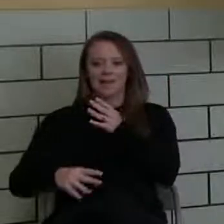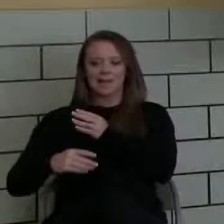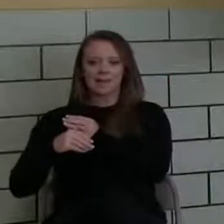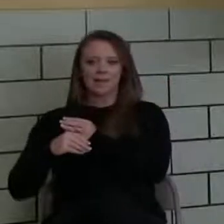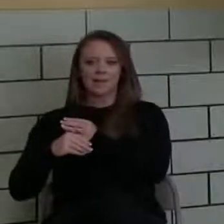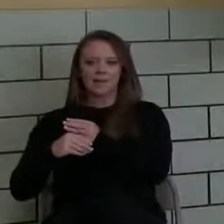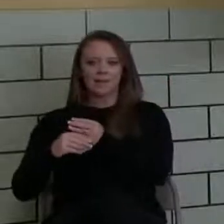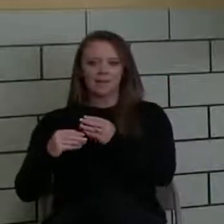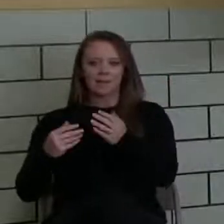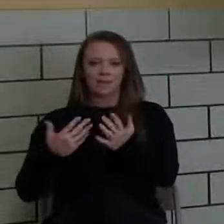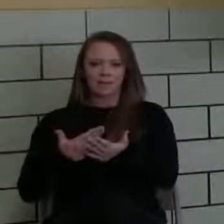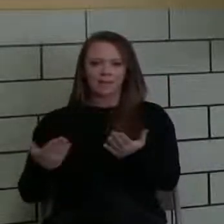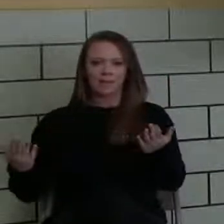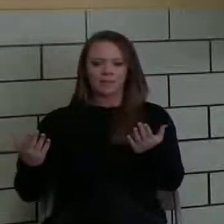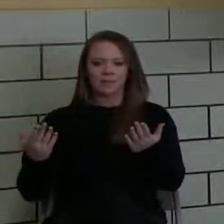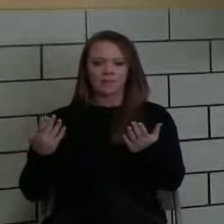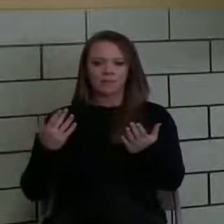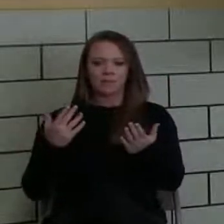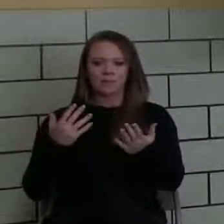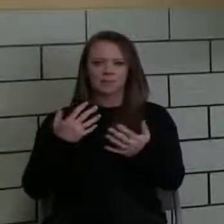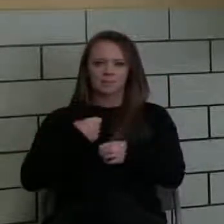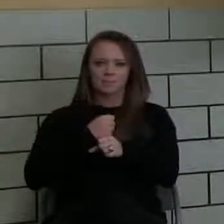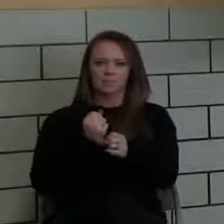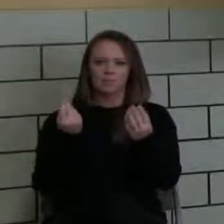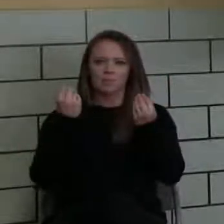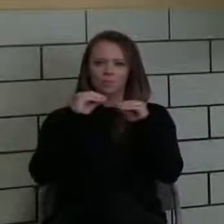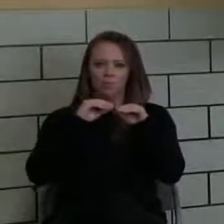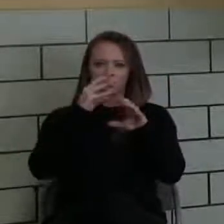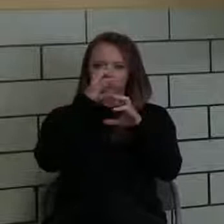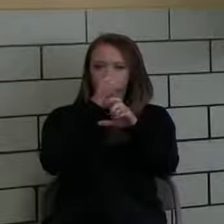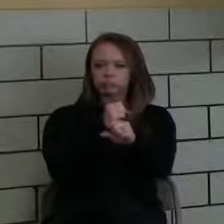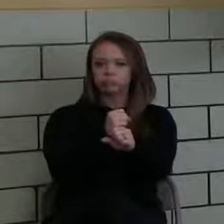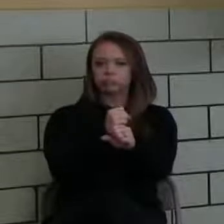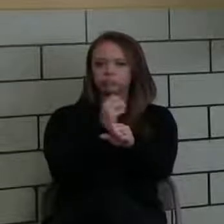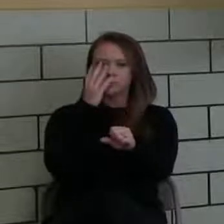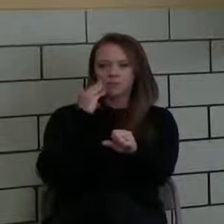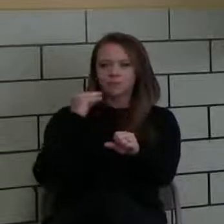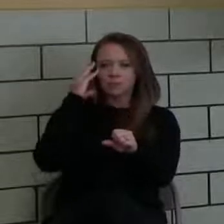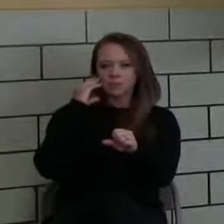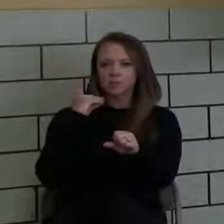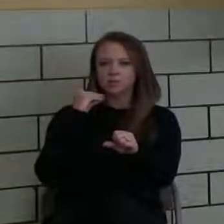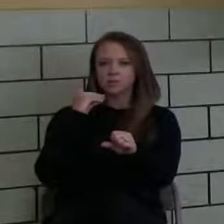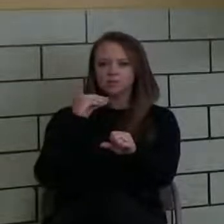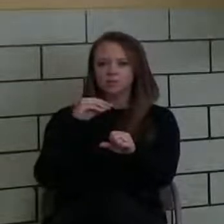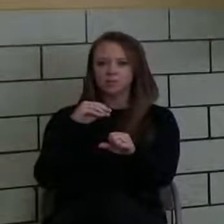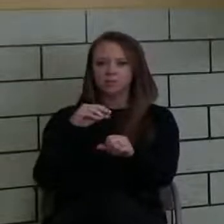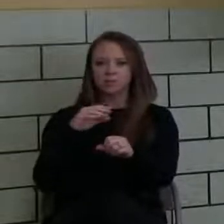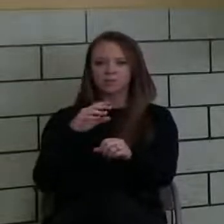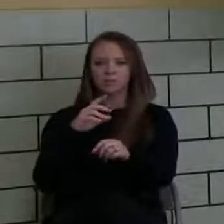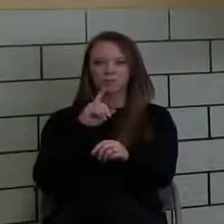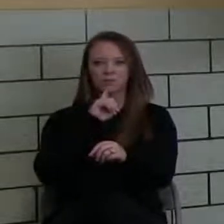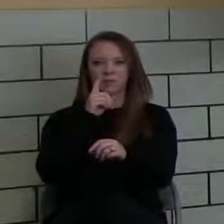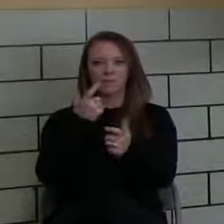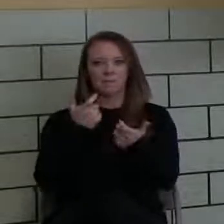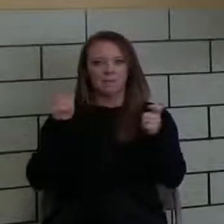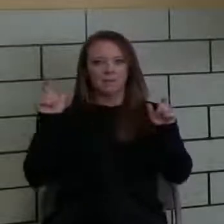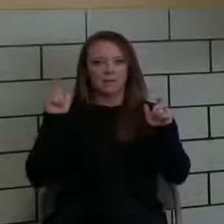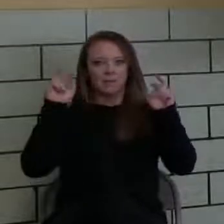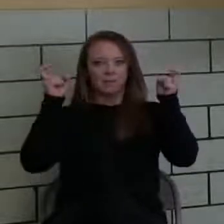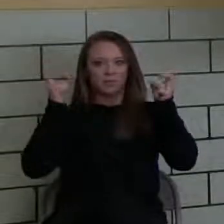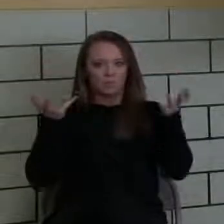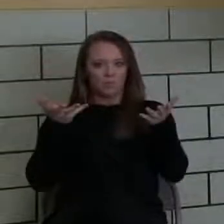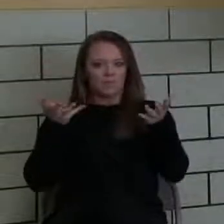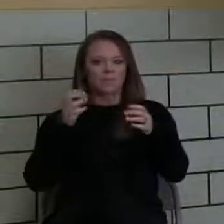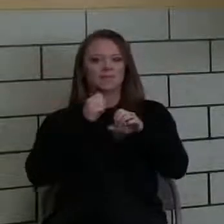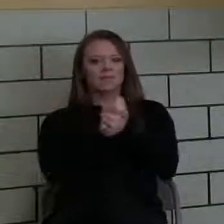create more desirable experiences along that downtown corridor. Safety came up over and over and over as a really important